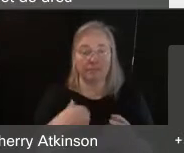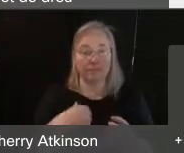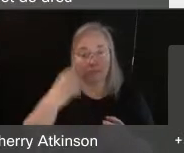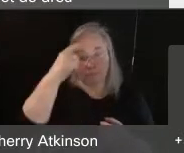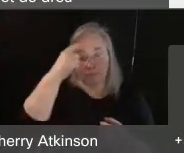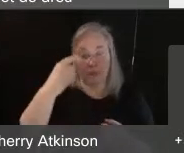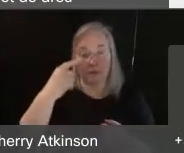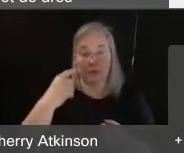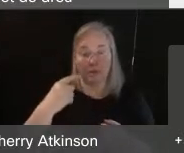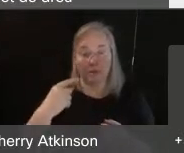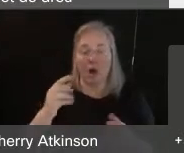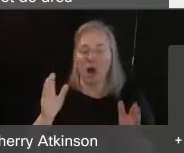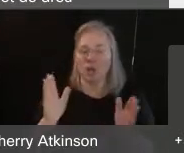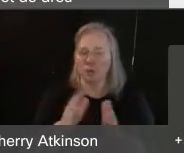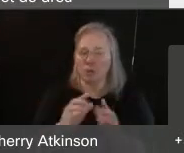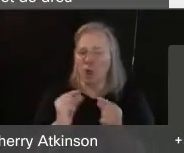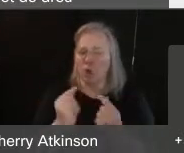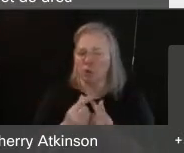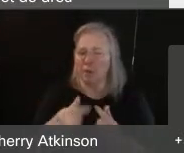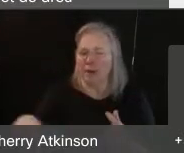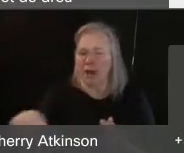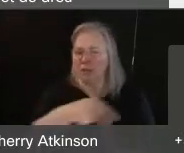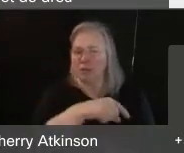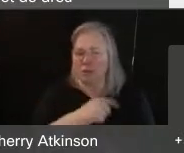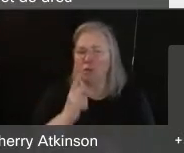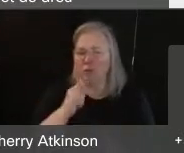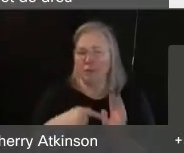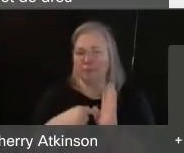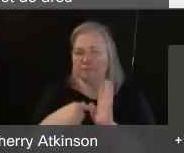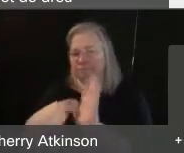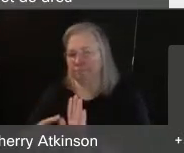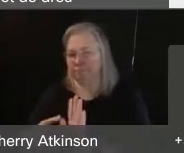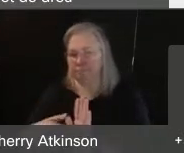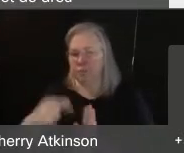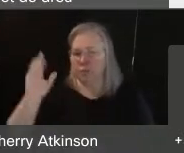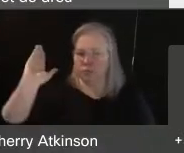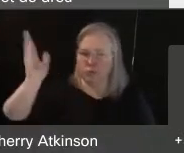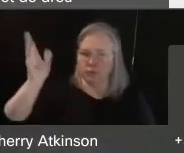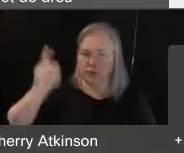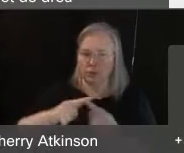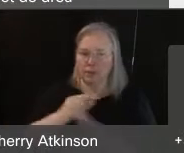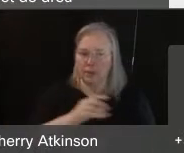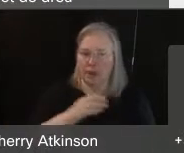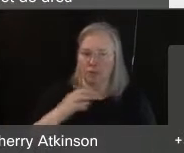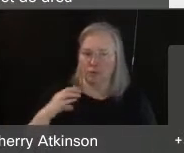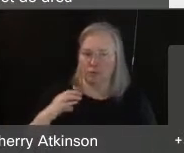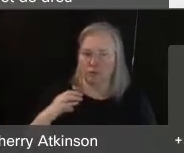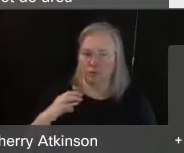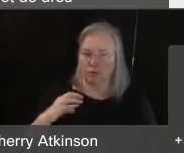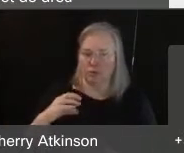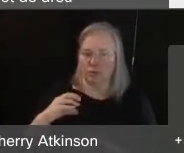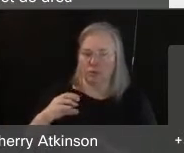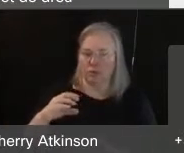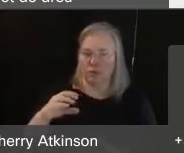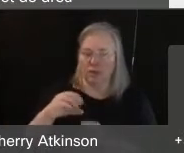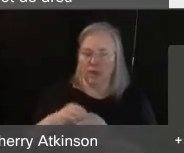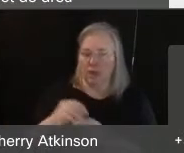presenting, a small group of us will be presenting this to the council in a week or